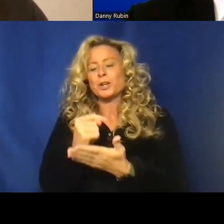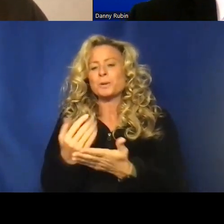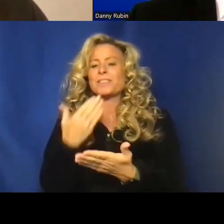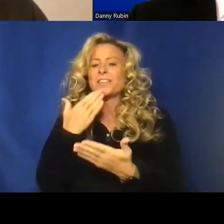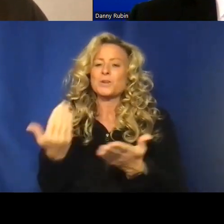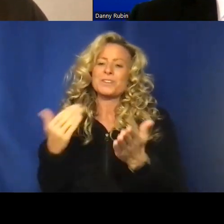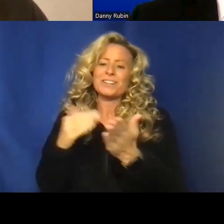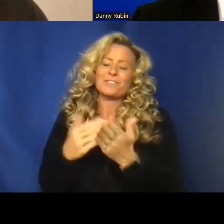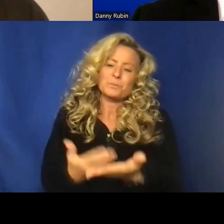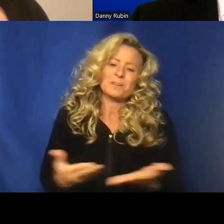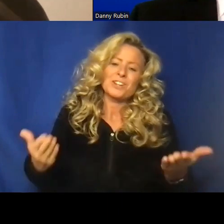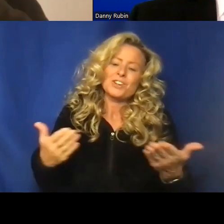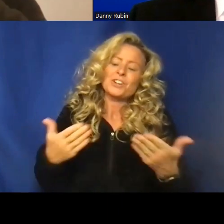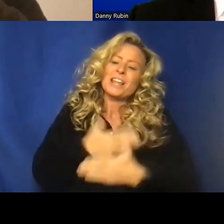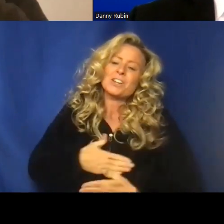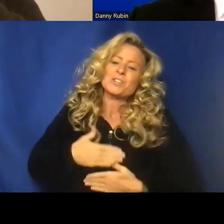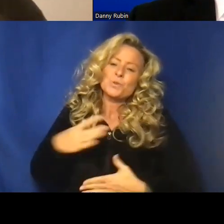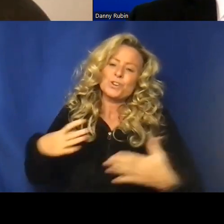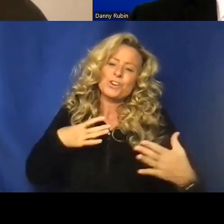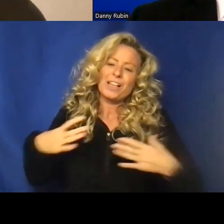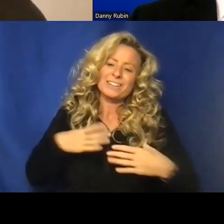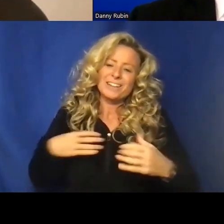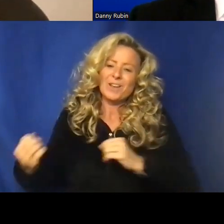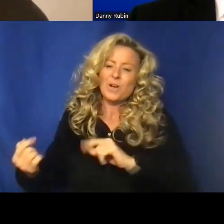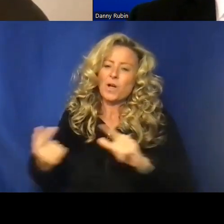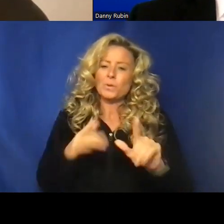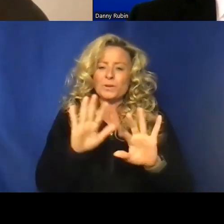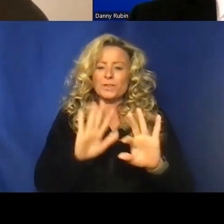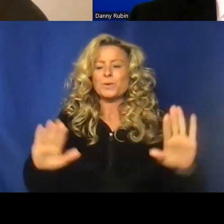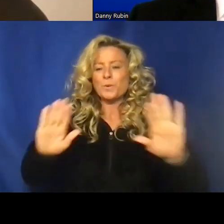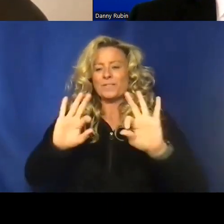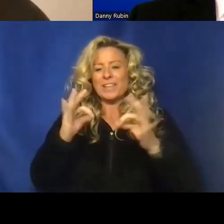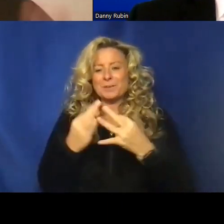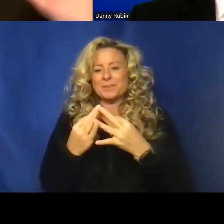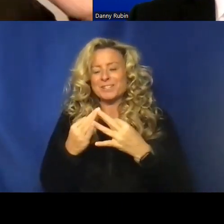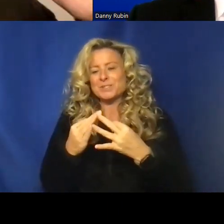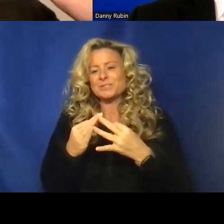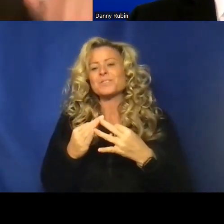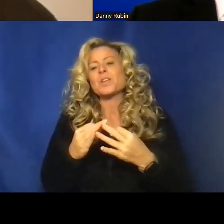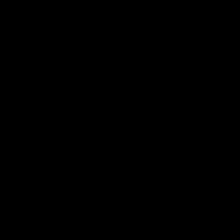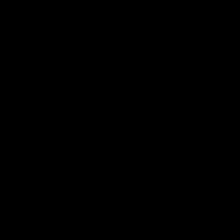being here, and have a great holiday, everybody, with your families where you are. We appreciate it.